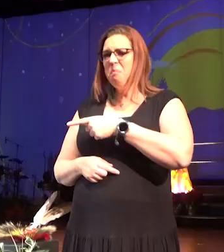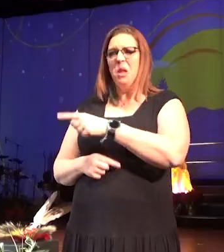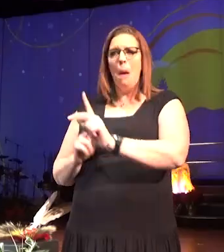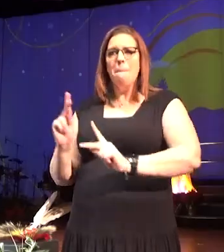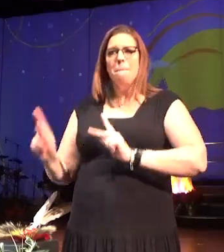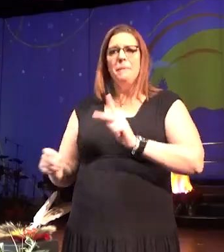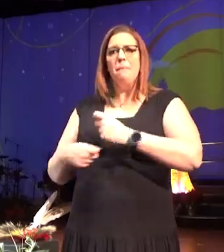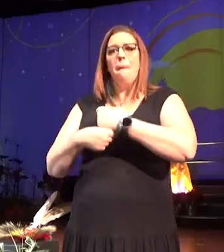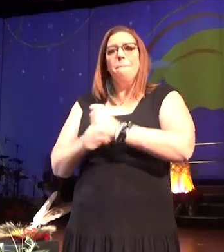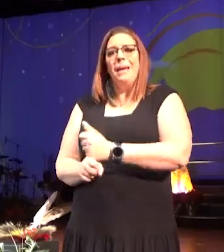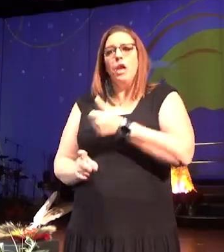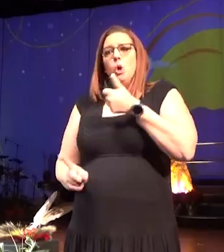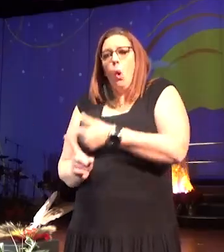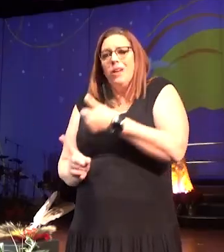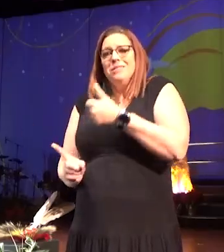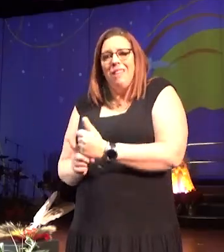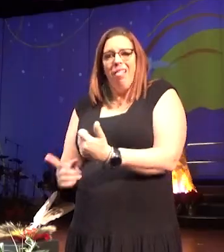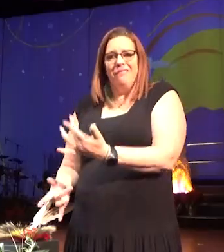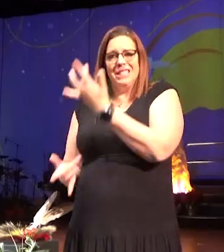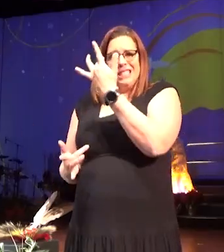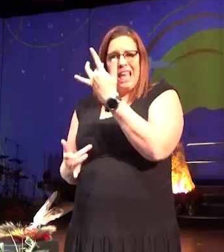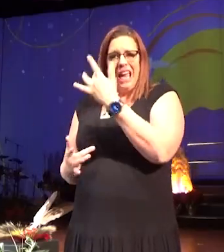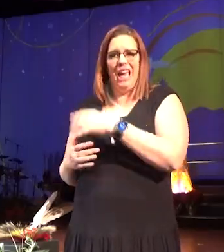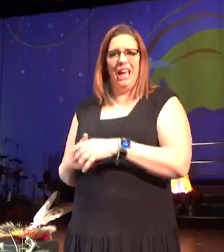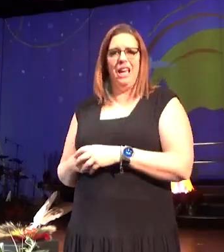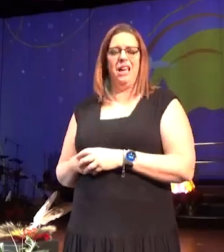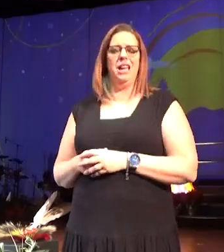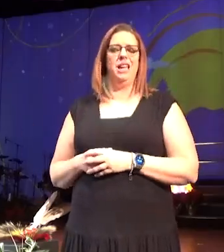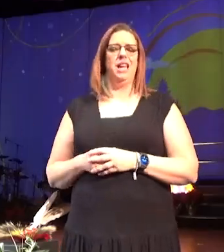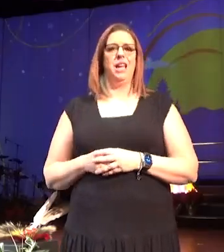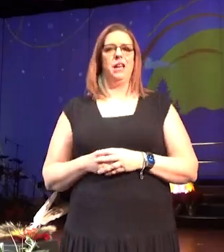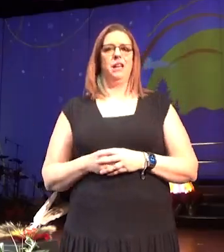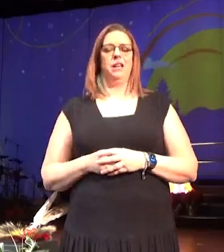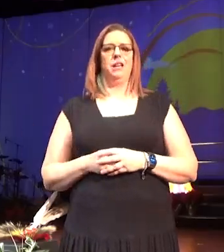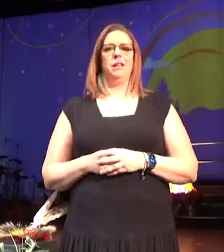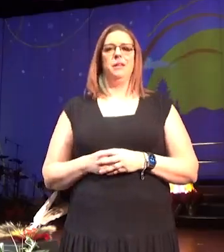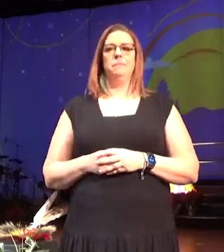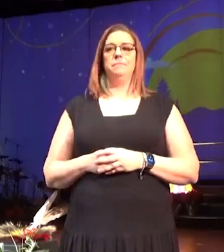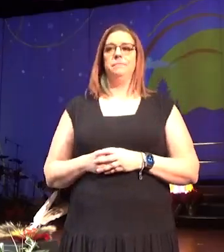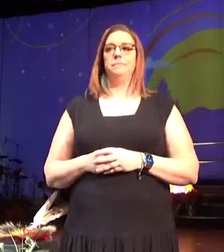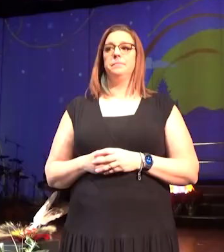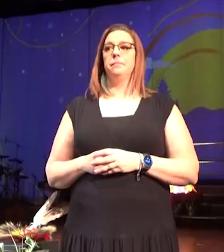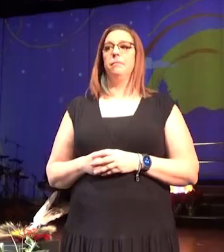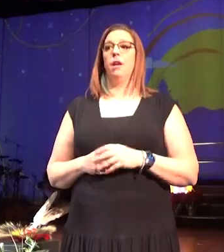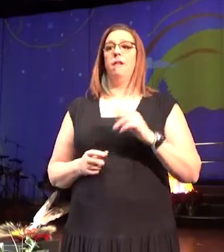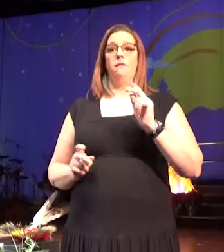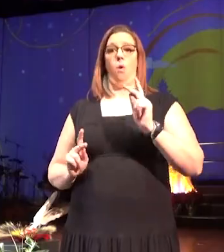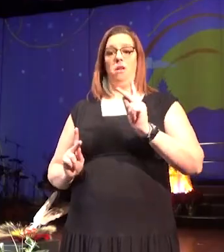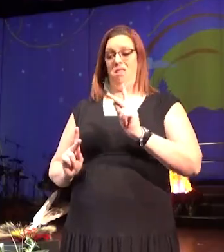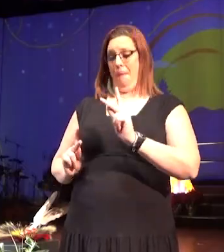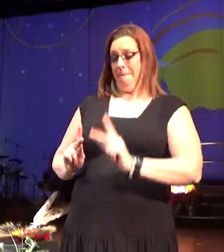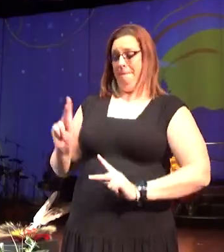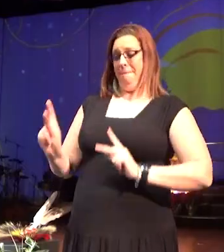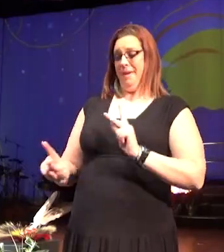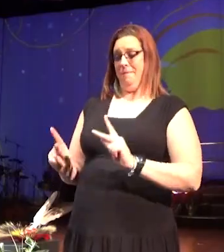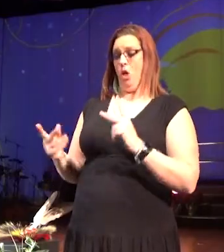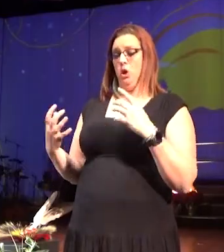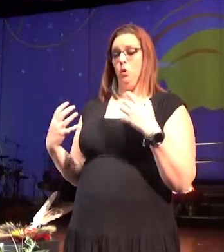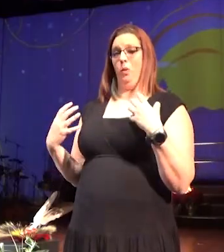yourself sick," he said. He said, "In order for the people to heal,